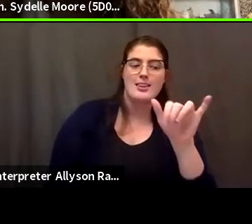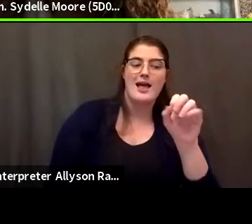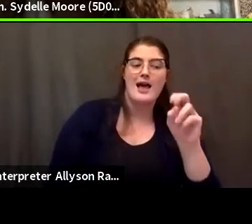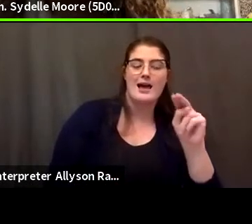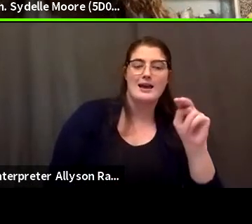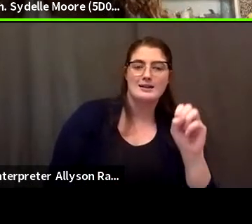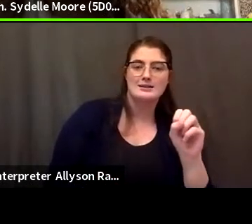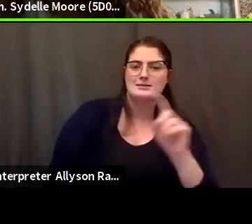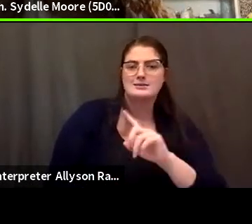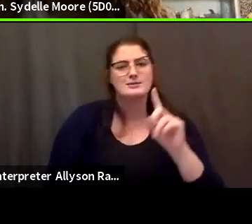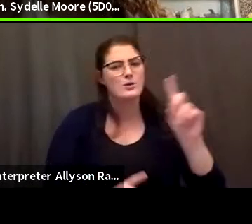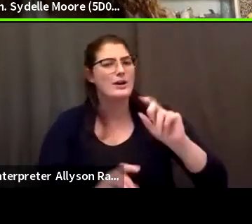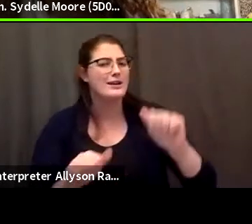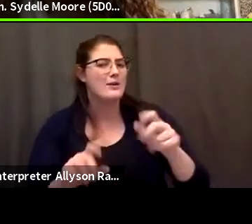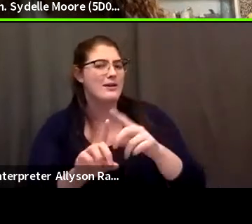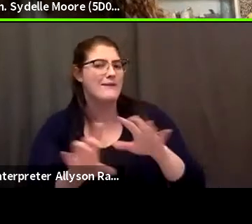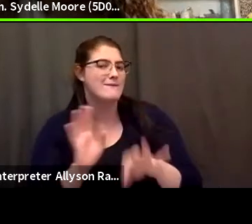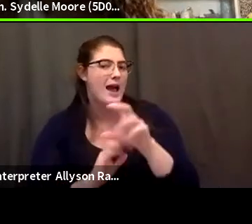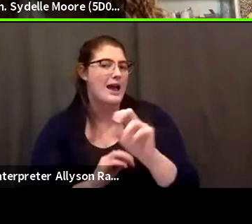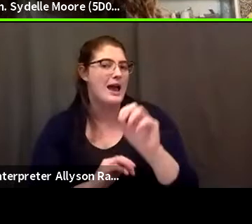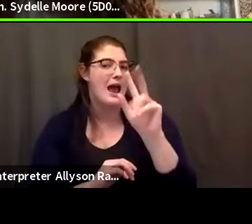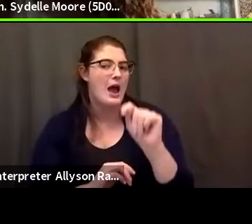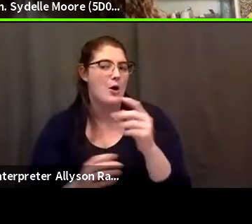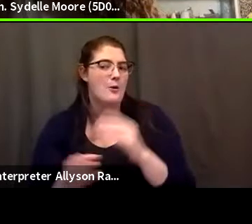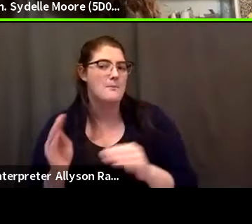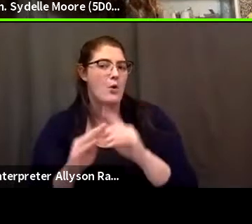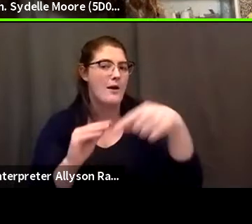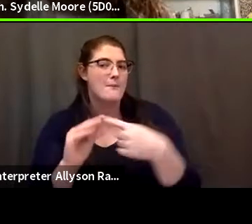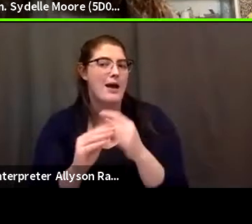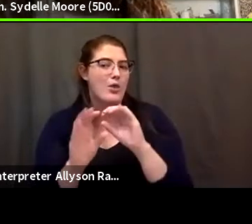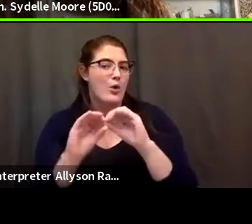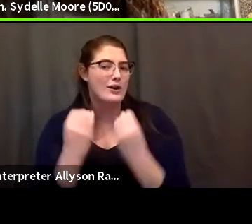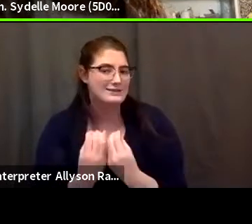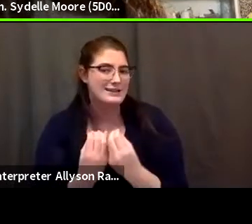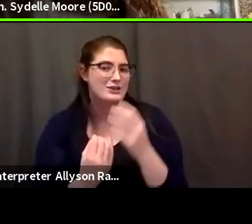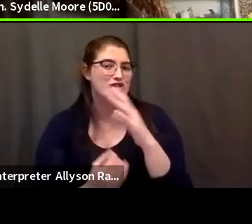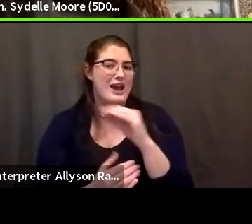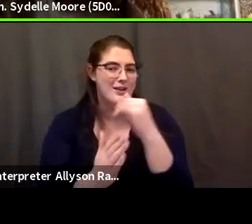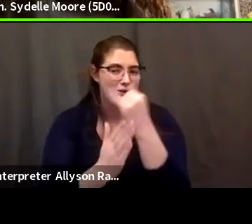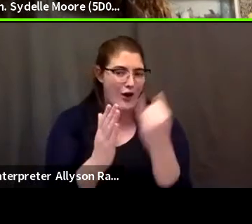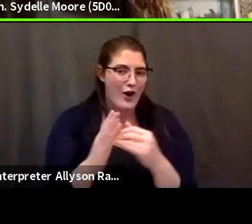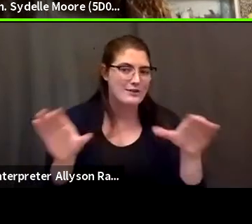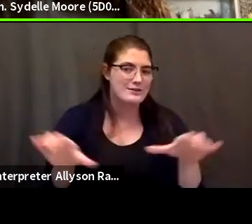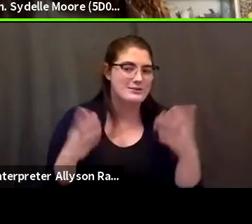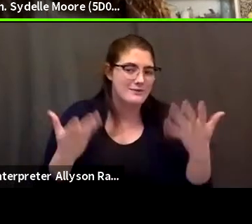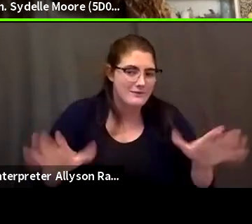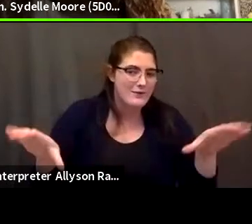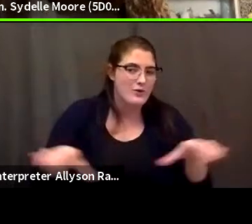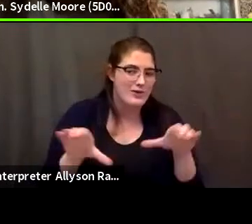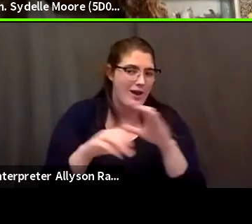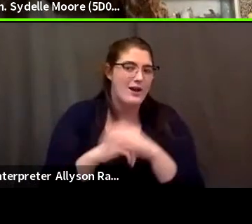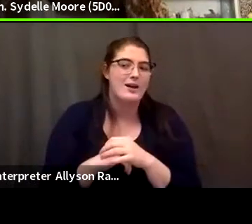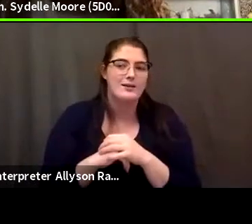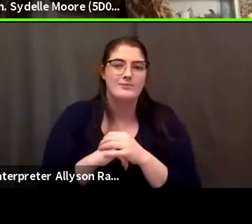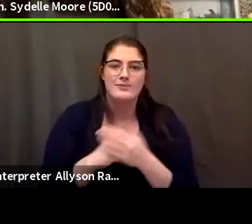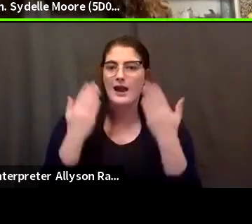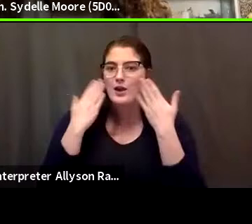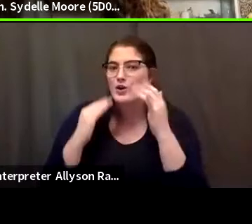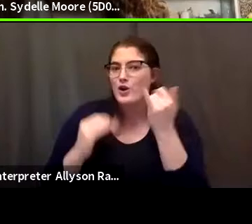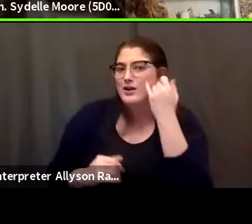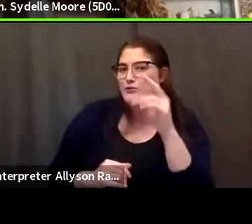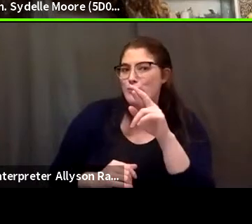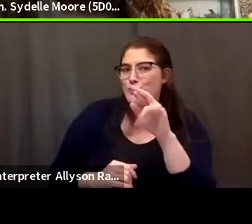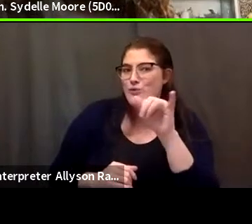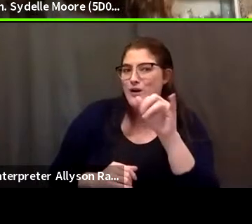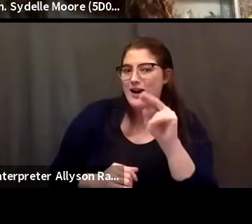Where can we find out more about this organization and the murals that have been done? I don't know if Ryan's still